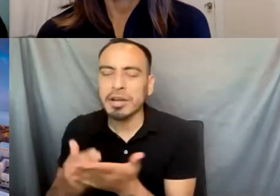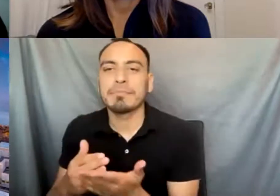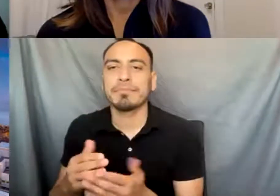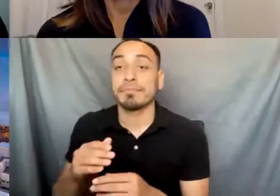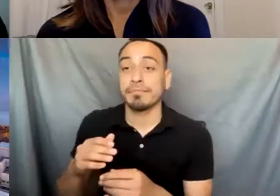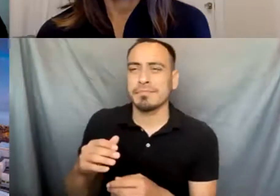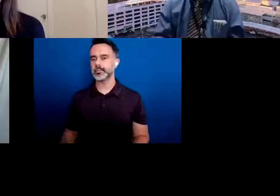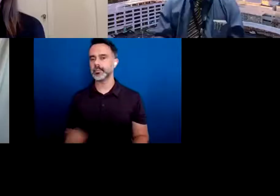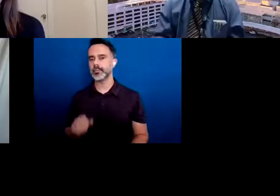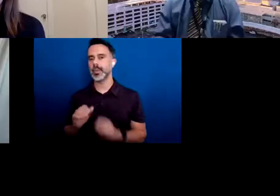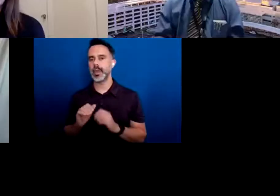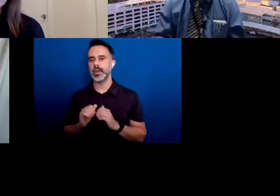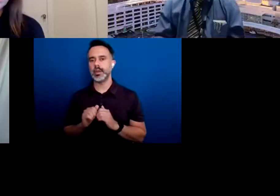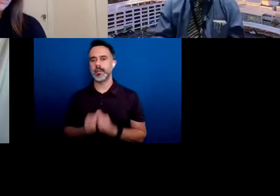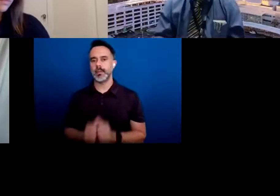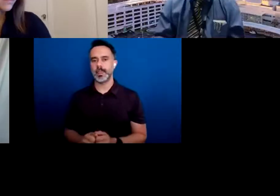Can you say that again, Mike?